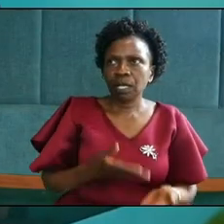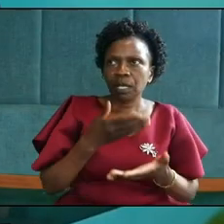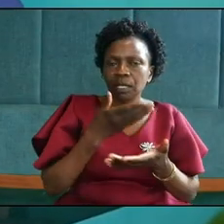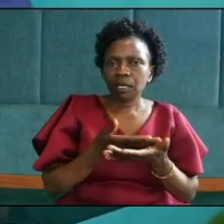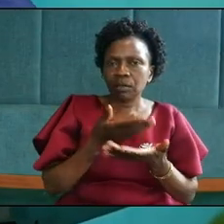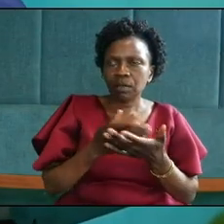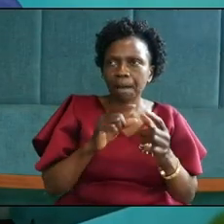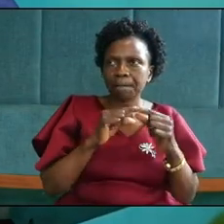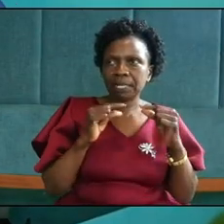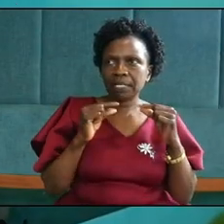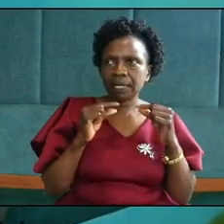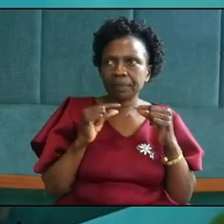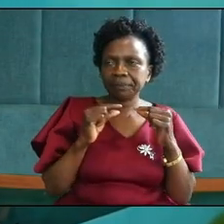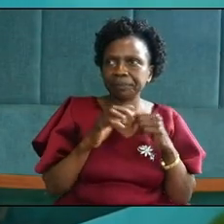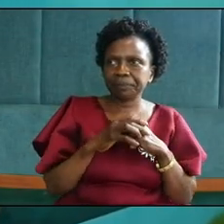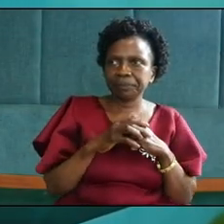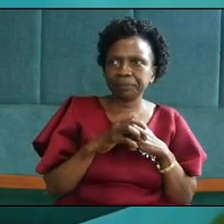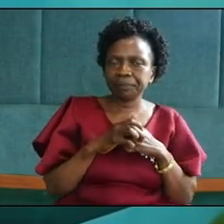Thank you, Pastor. Thank you, Pastor.